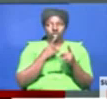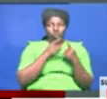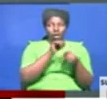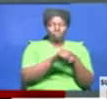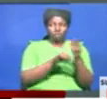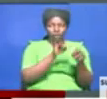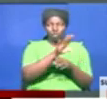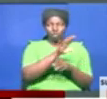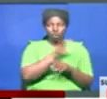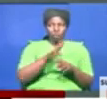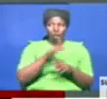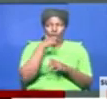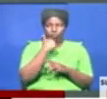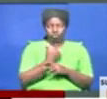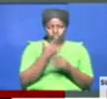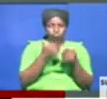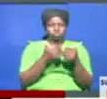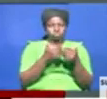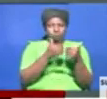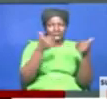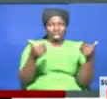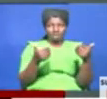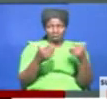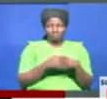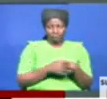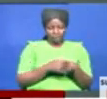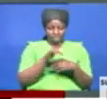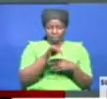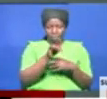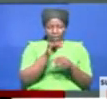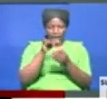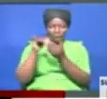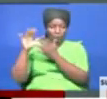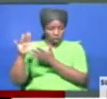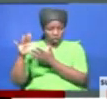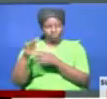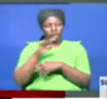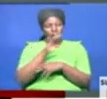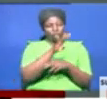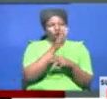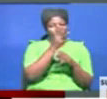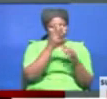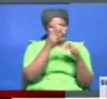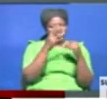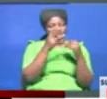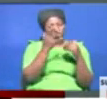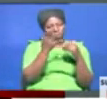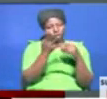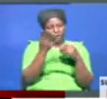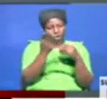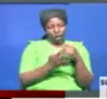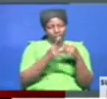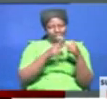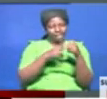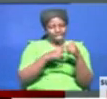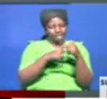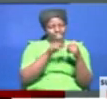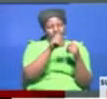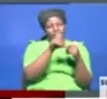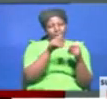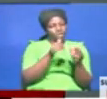are, dissenting. And there are majority. Yes, and 4/7. 4/7. The majority dissenting with the declaration made there